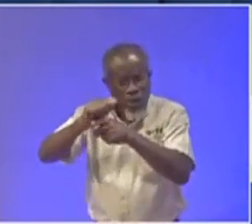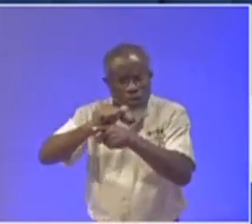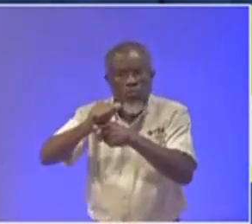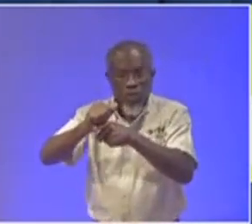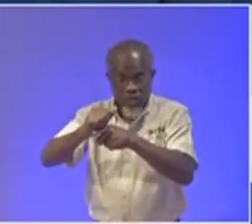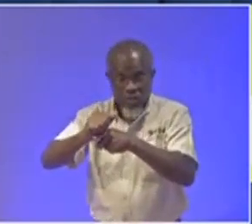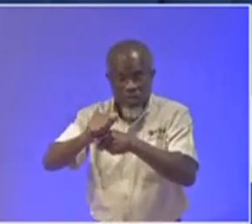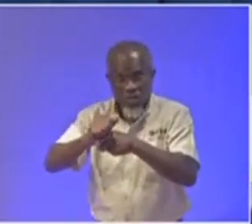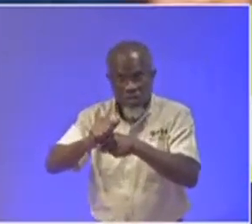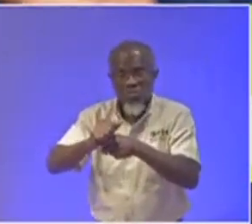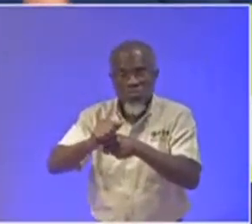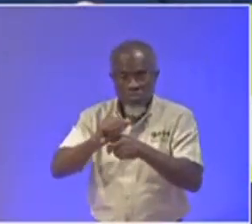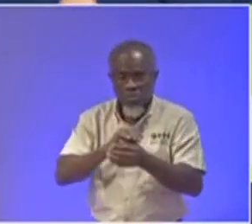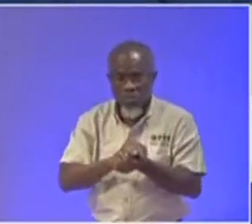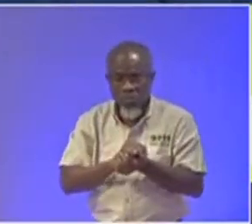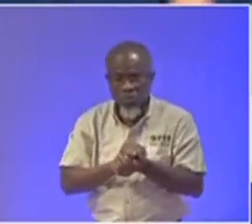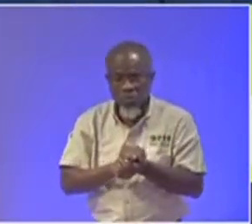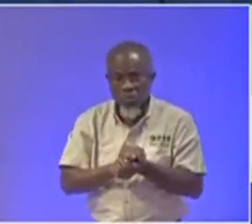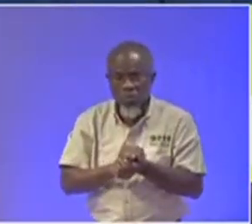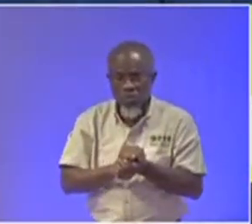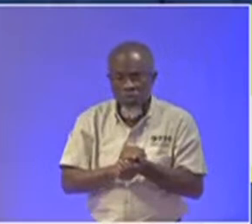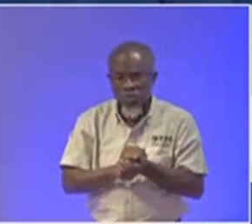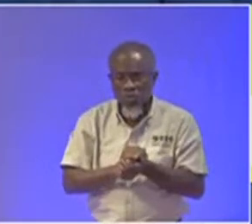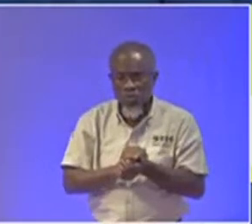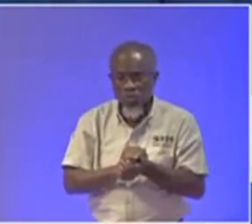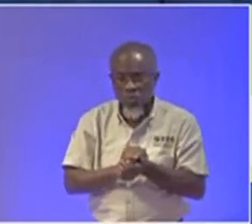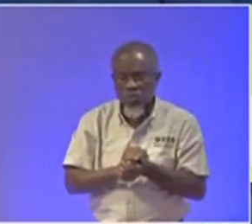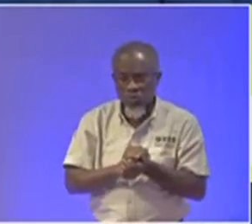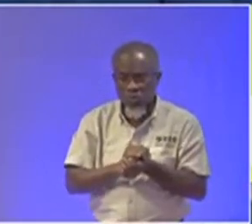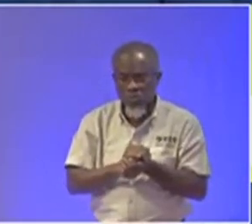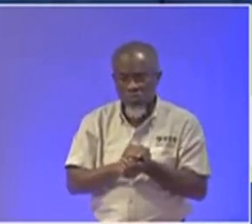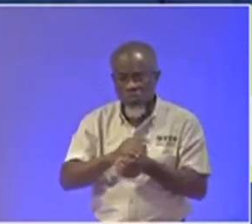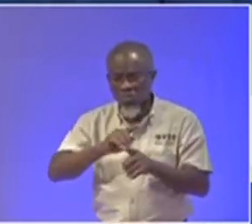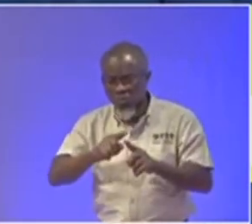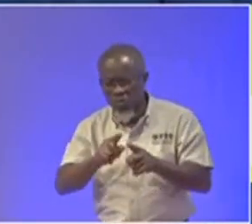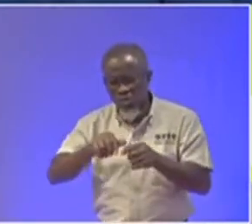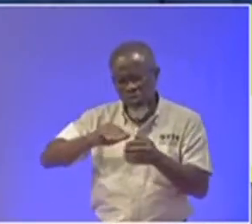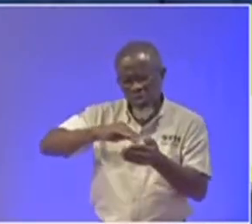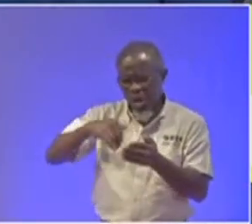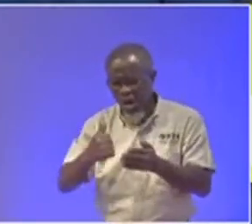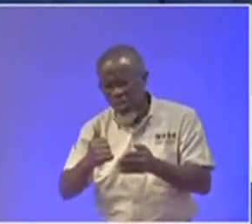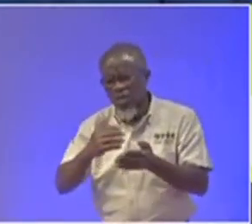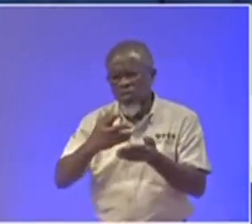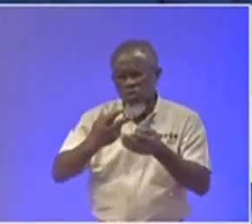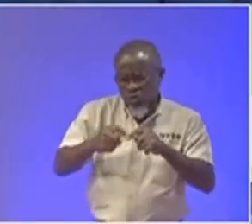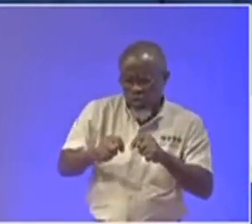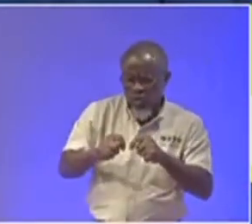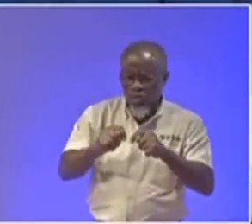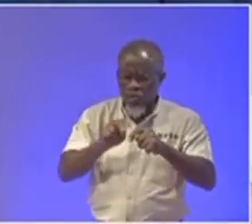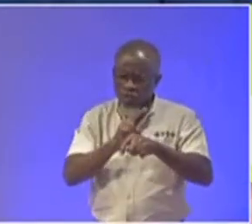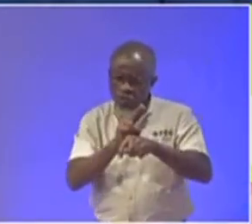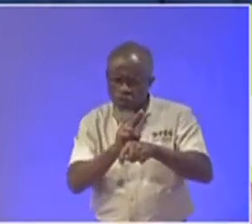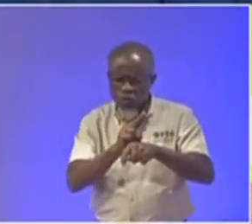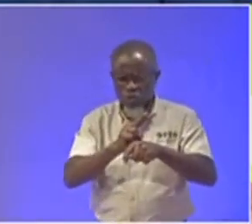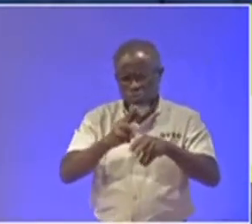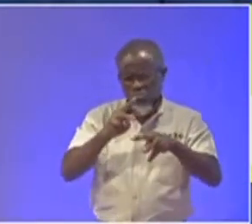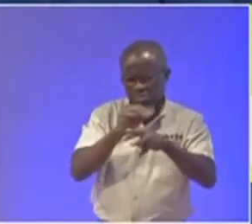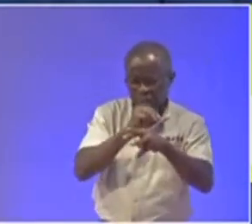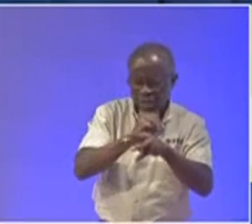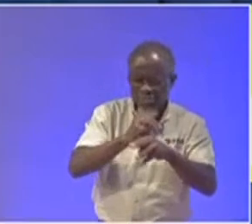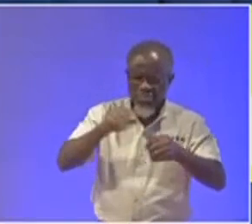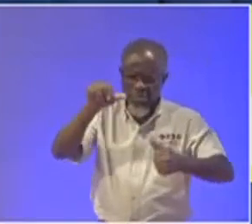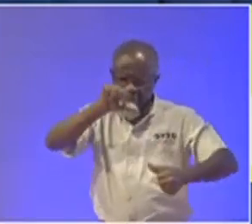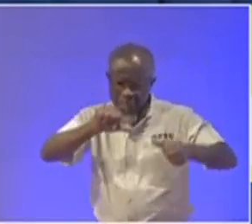taking your science, and for example, we talk about STEM education, where they're trying to connect science, technology, math, etc. That's the way to